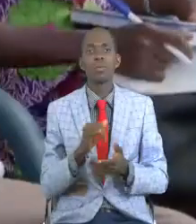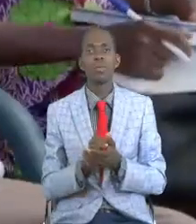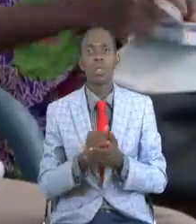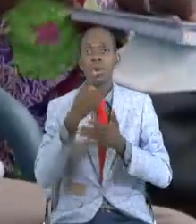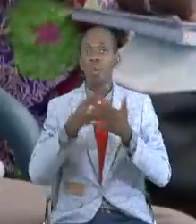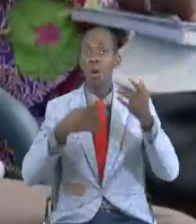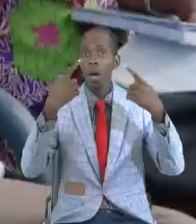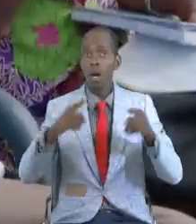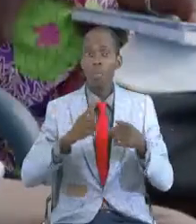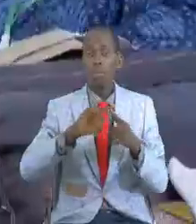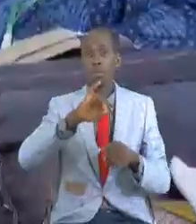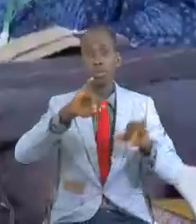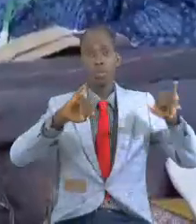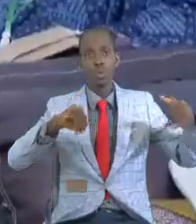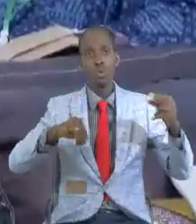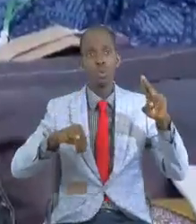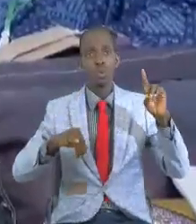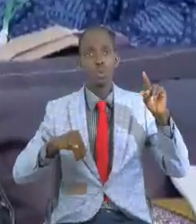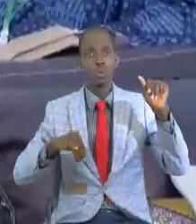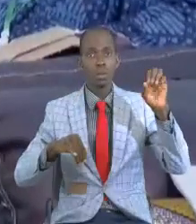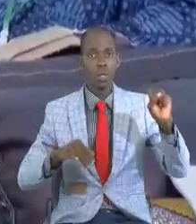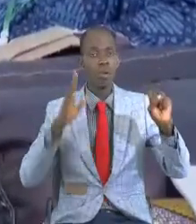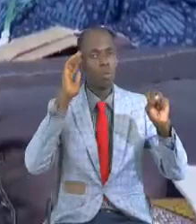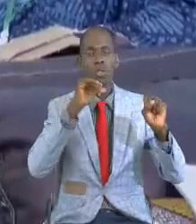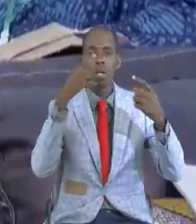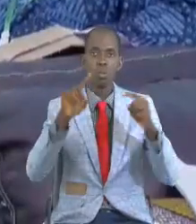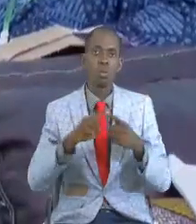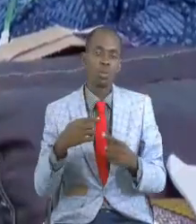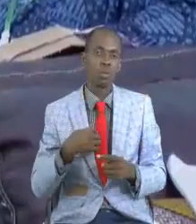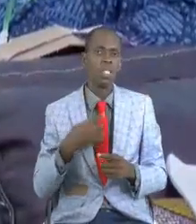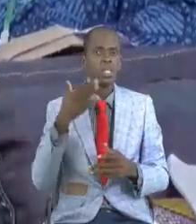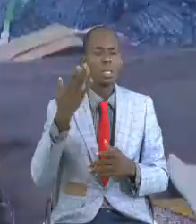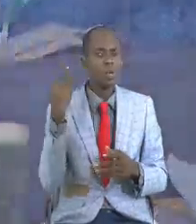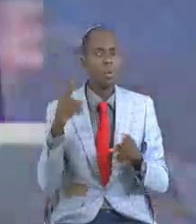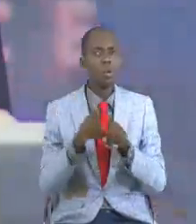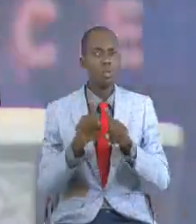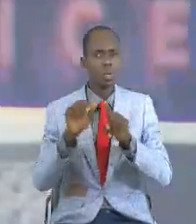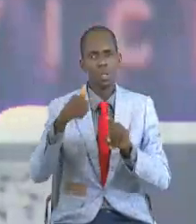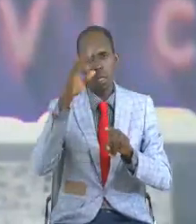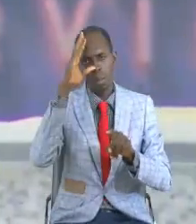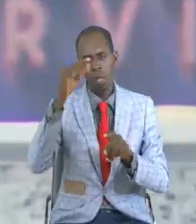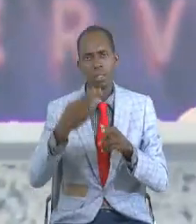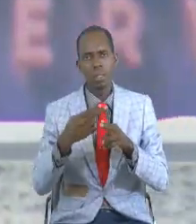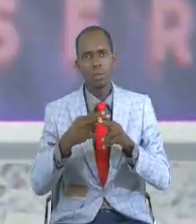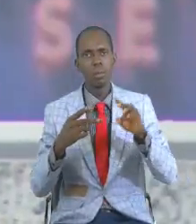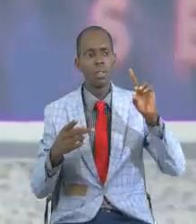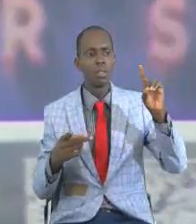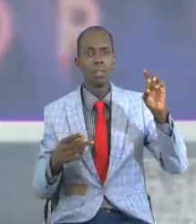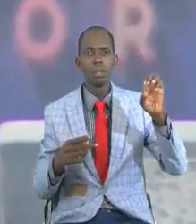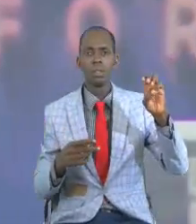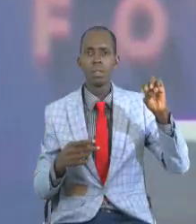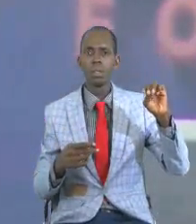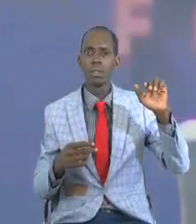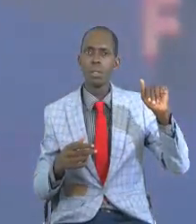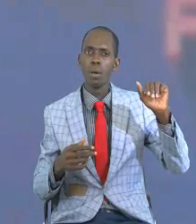yourself. There was a Demas among the fellow workers, fellow laborers